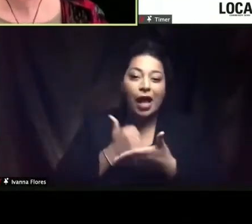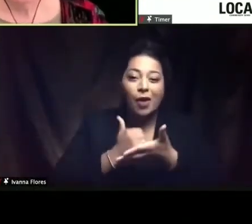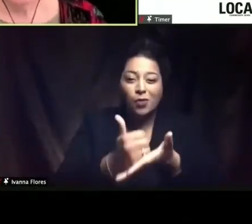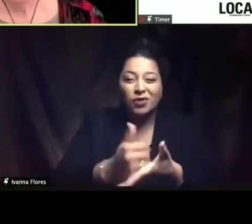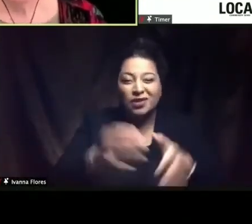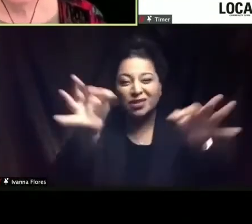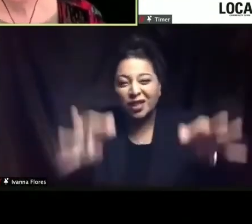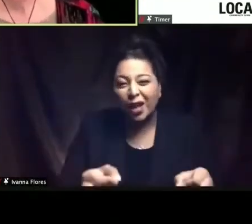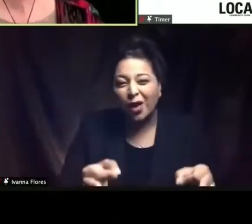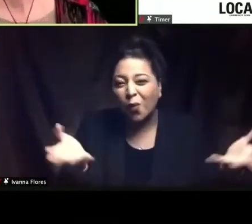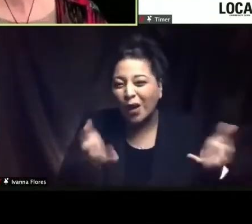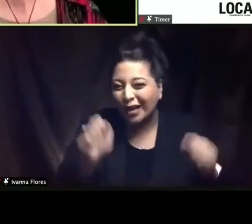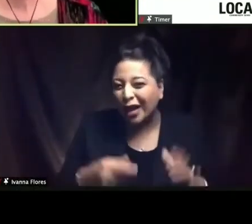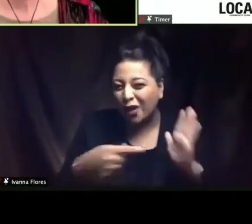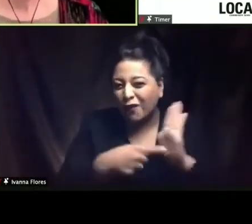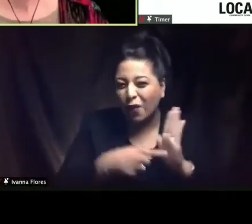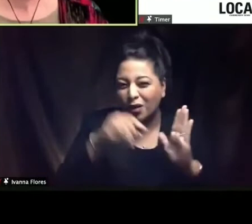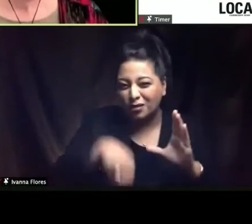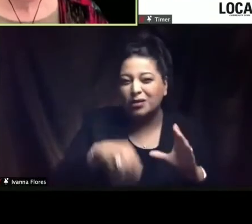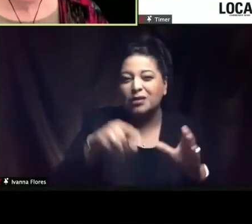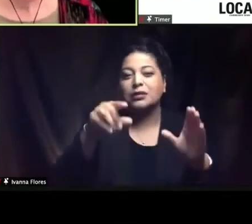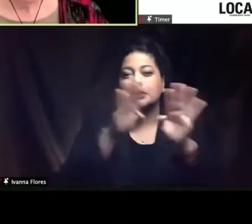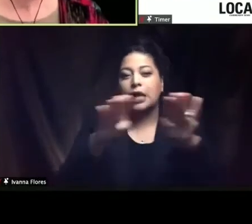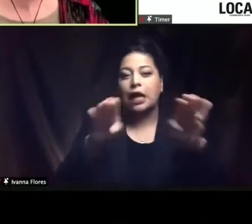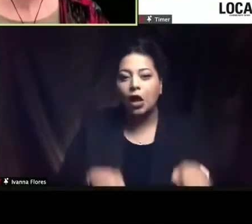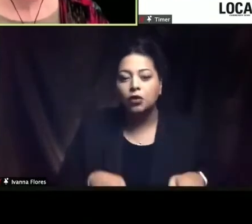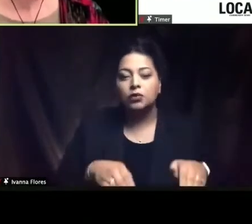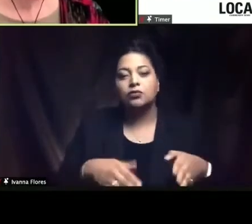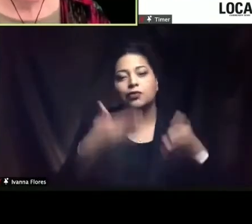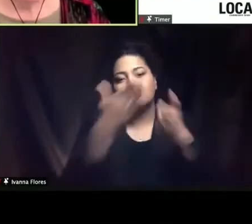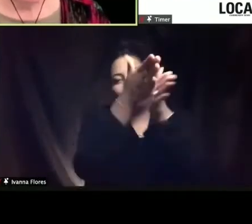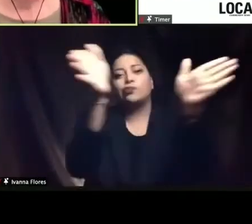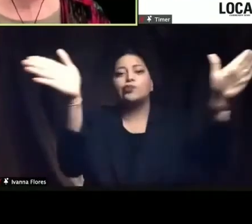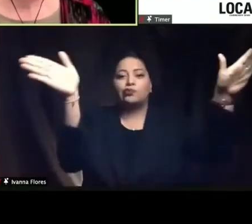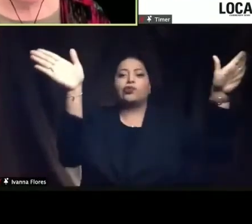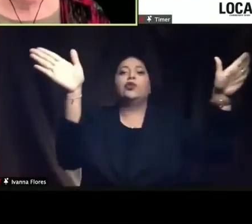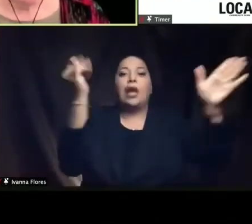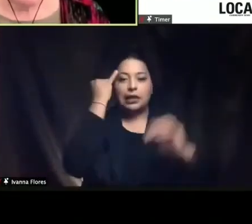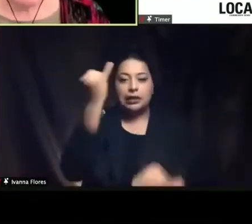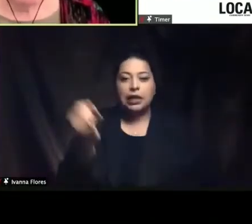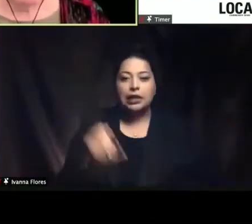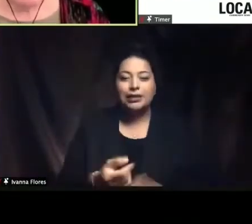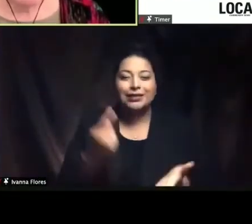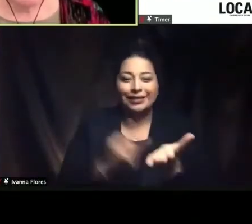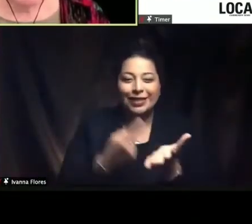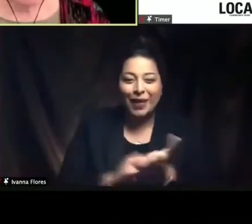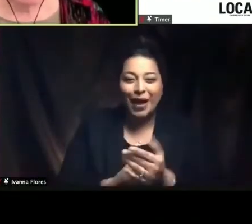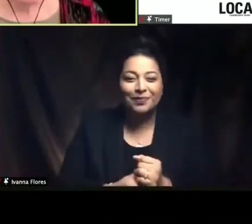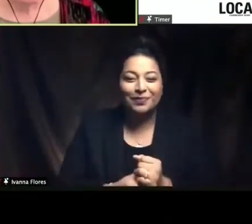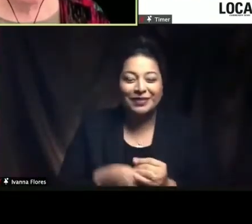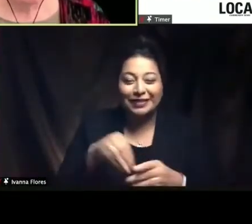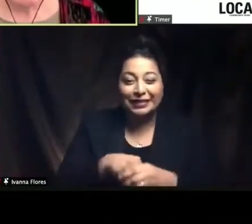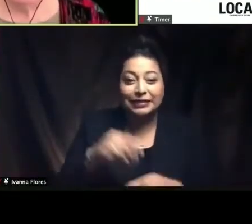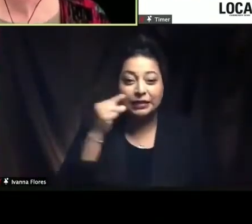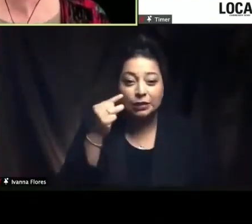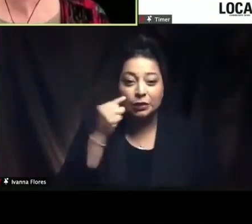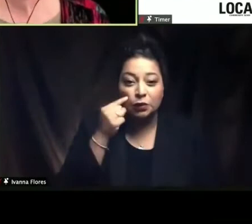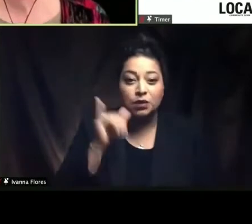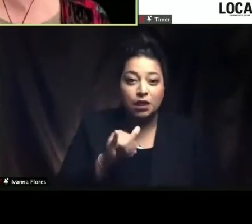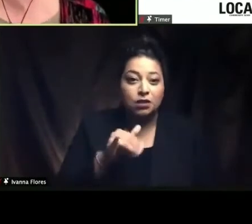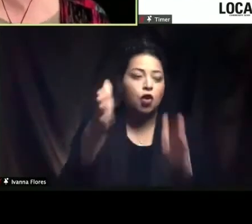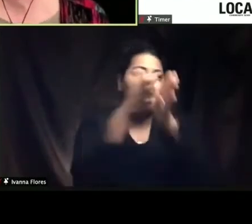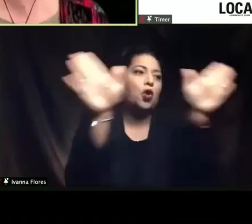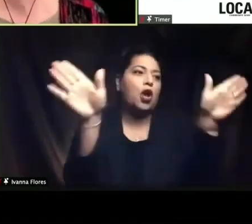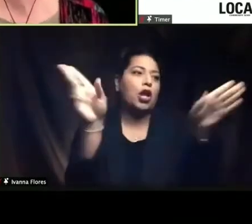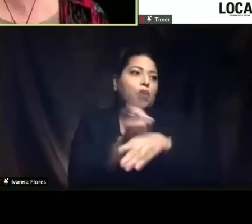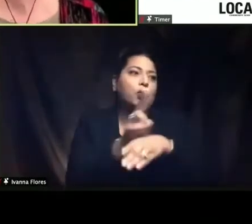affordability of houses in a broad sense. So sometimes, and in San Antonio, that is broadly used